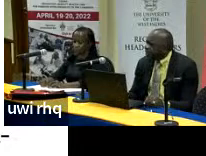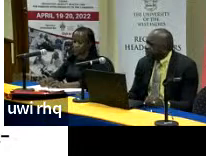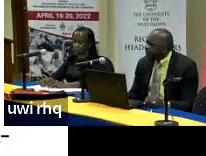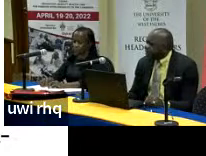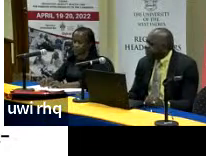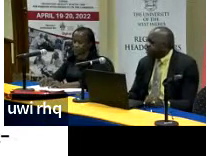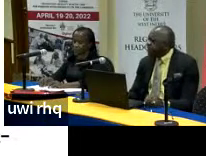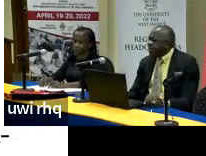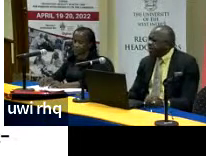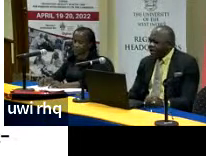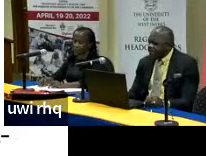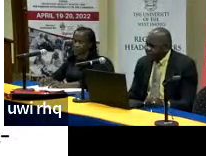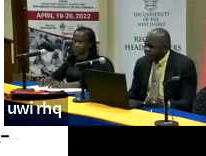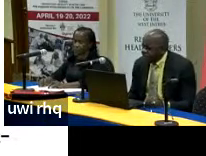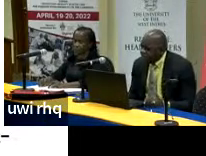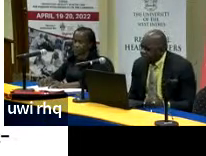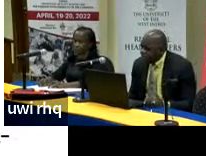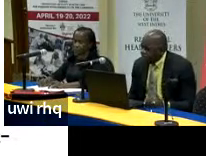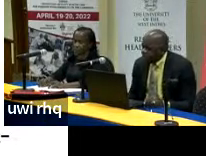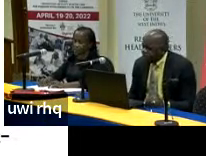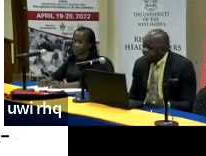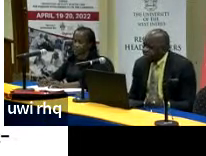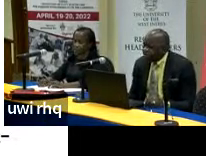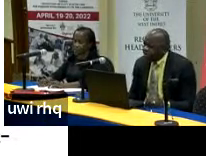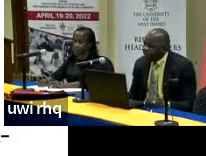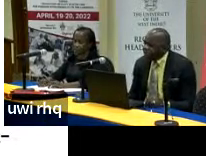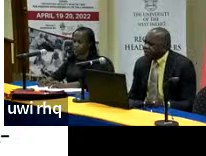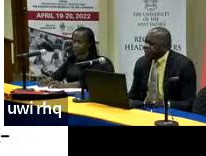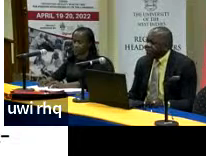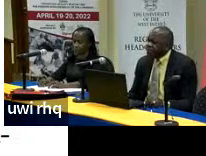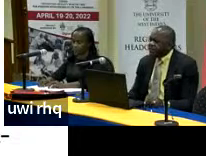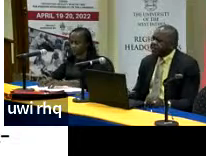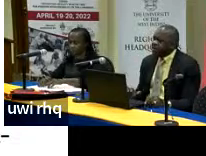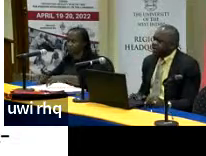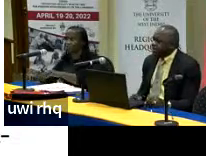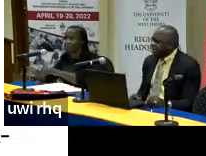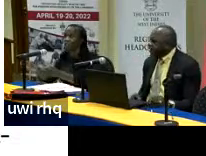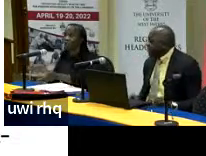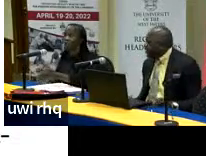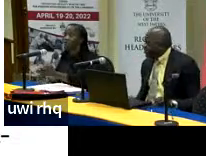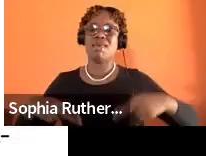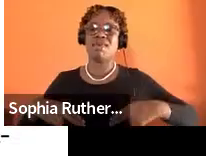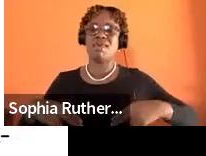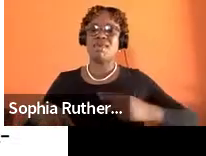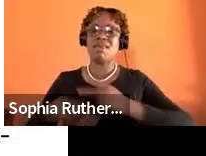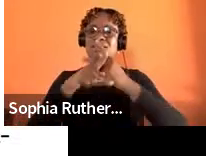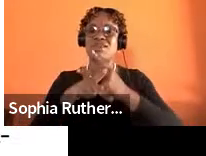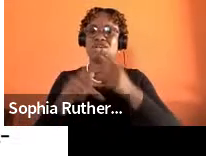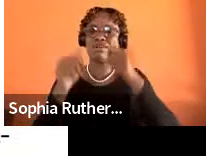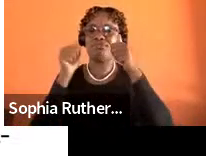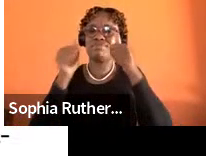Caribbean and stalling their access to quality health care. I thank you. I thank you.